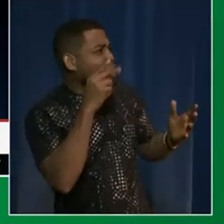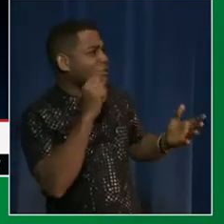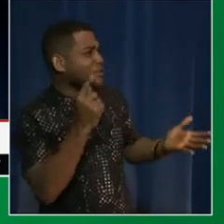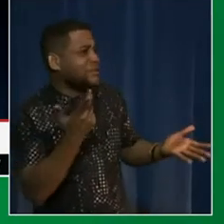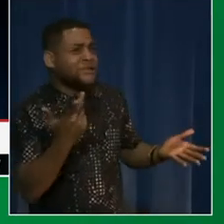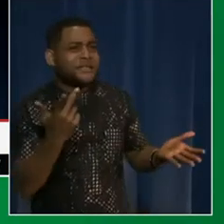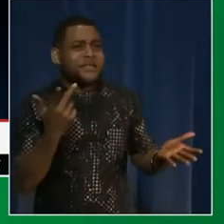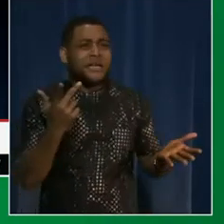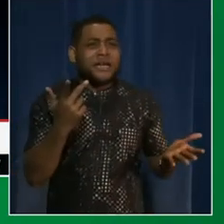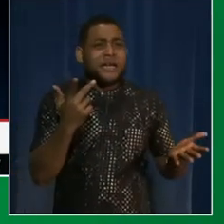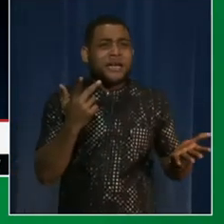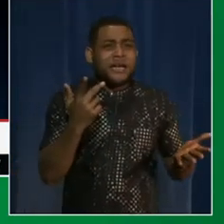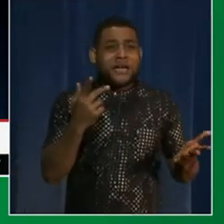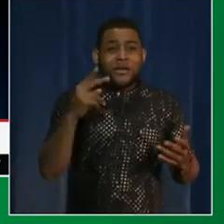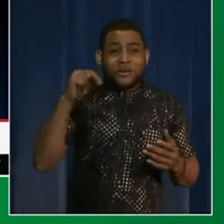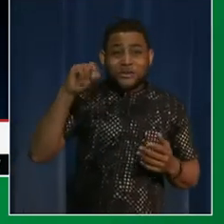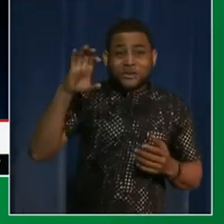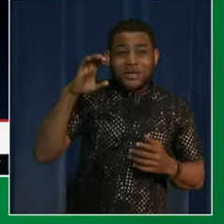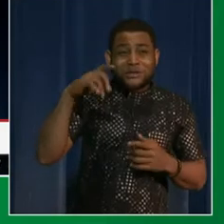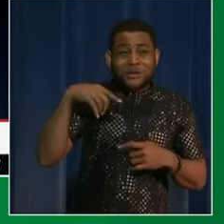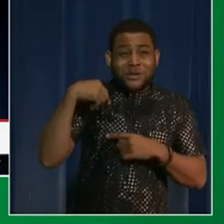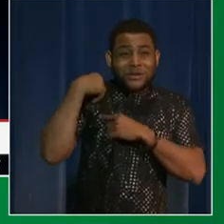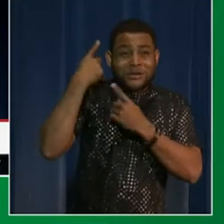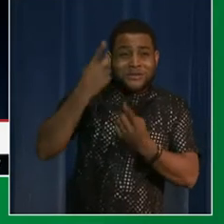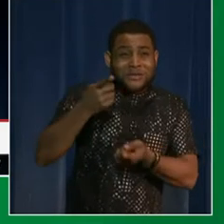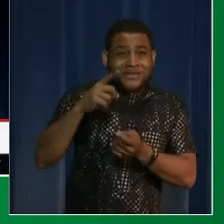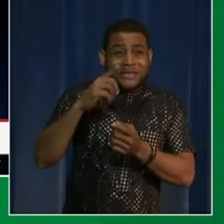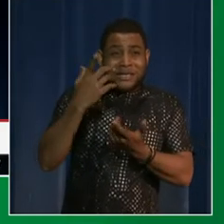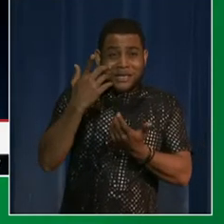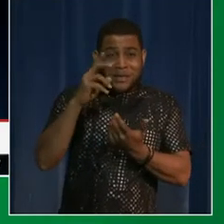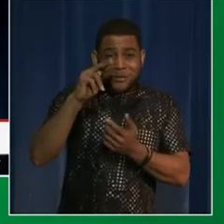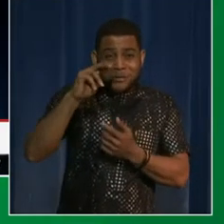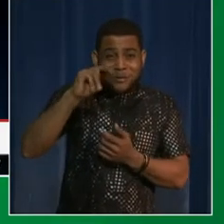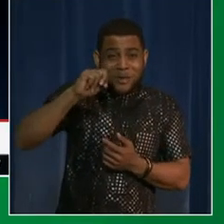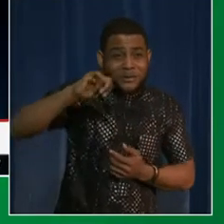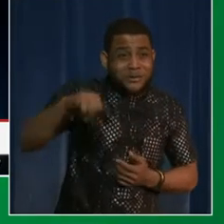North Carolina hasn't been that good since Michael Jordan, right?